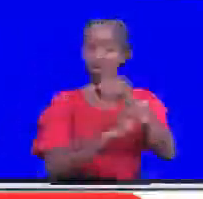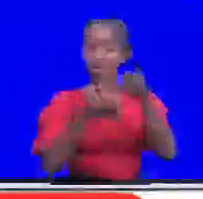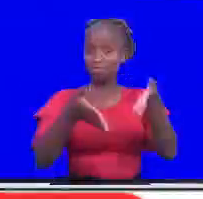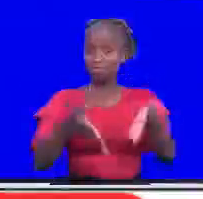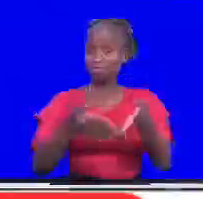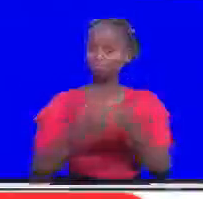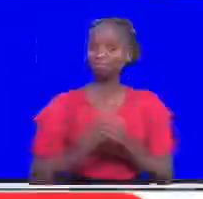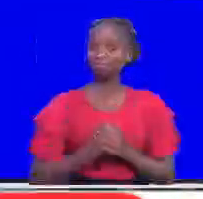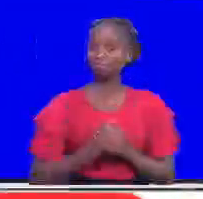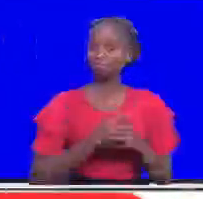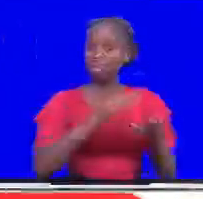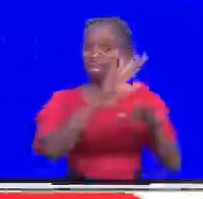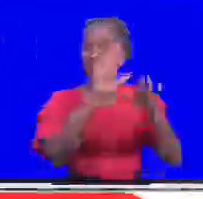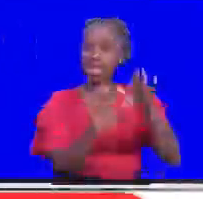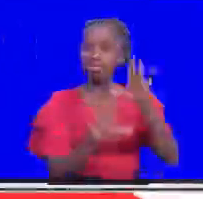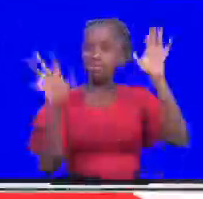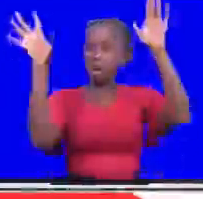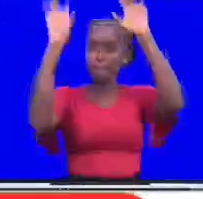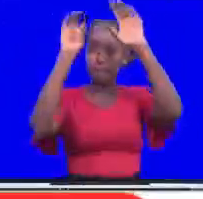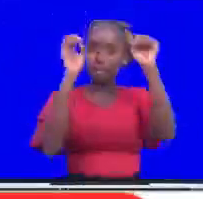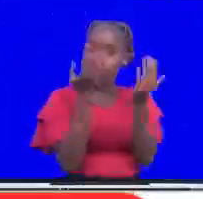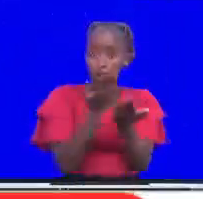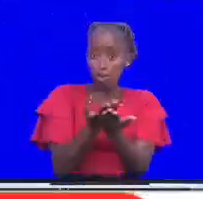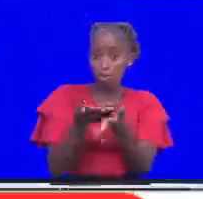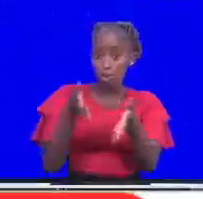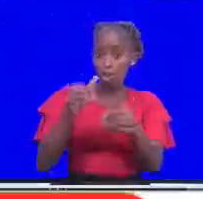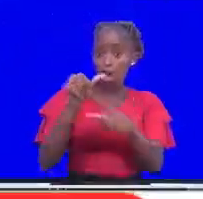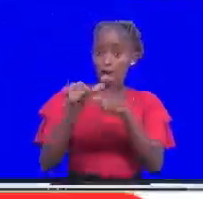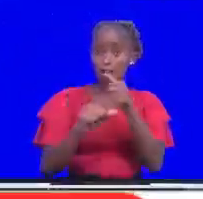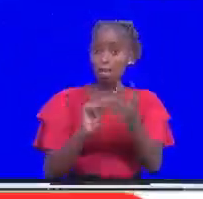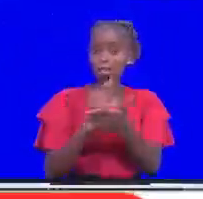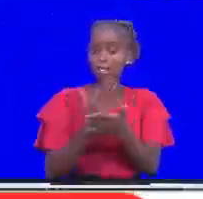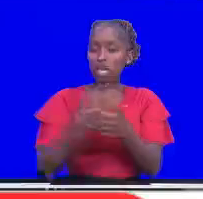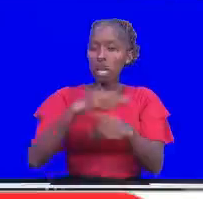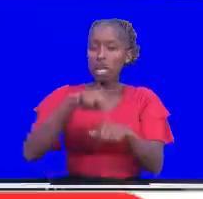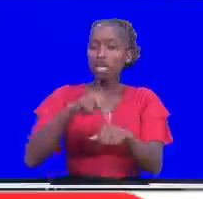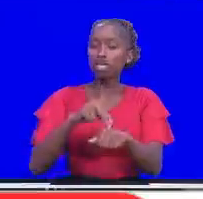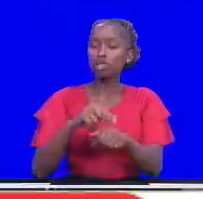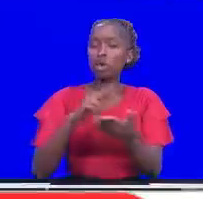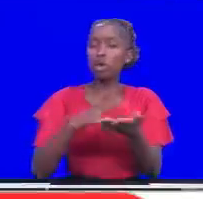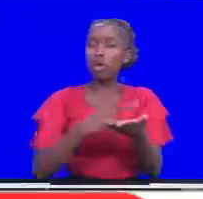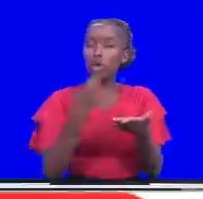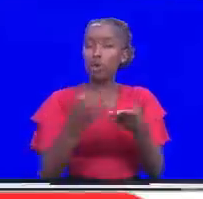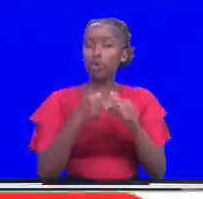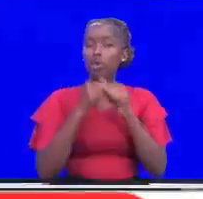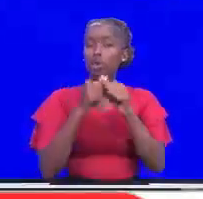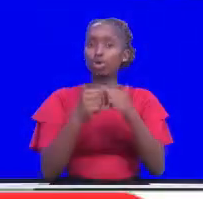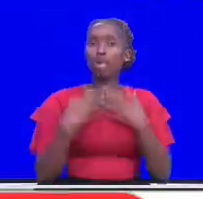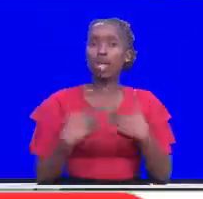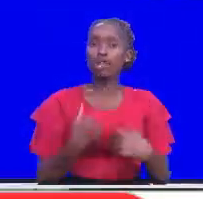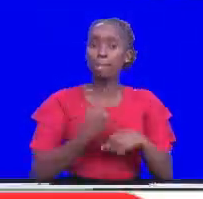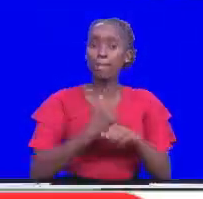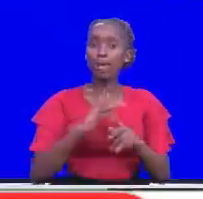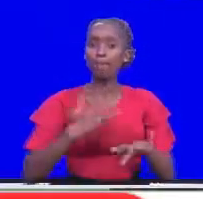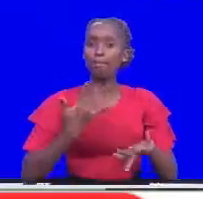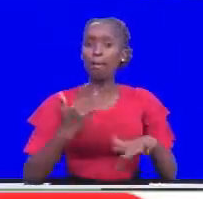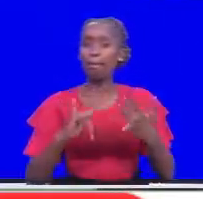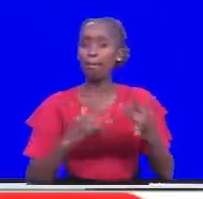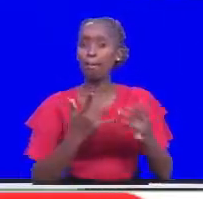Deputy President Rigathi Gachagua's proposal mode of sharing national resources has continued to elicit mixed